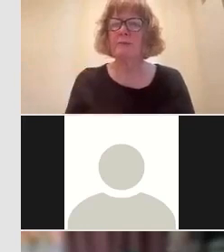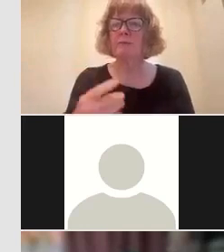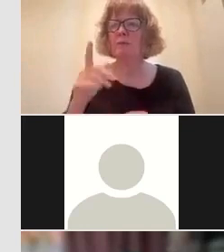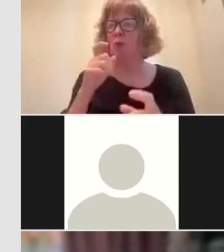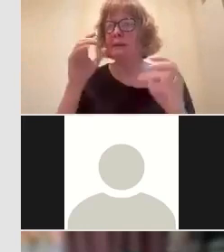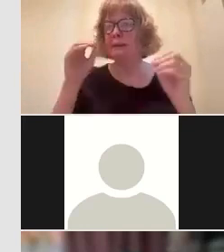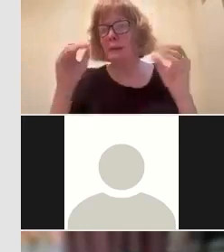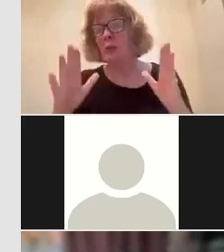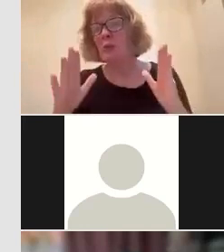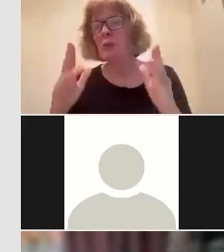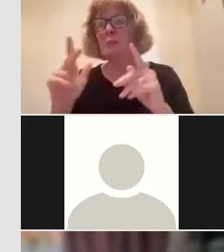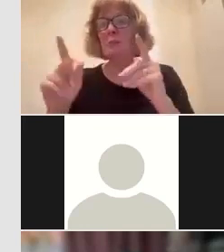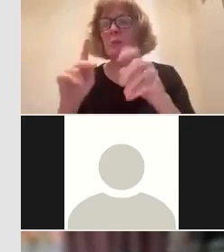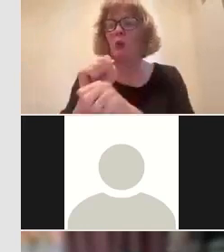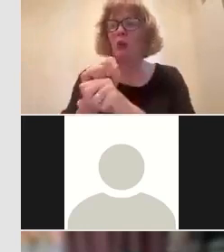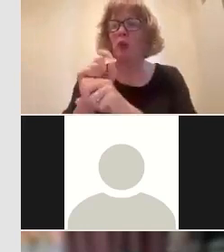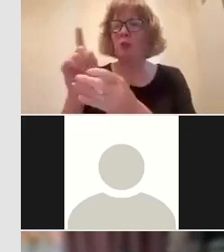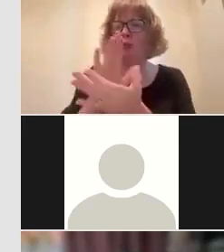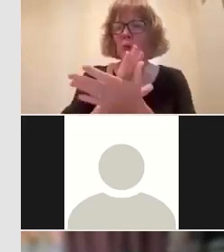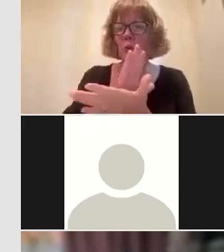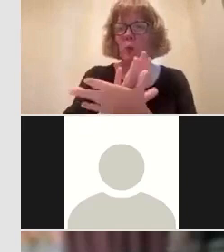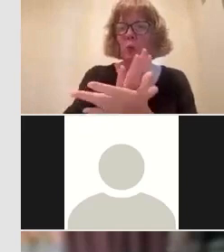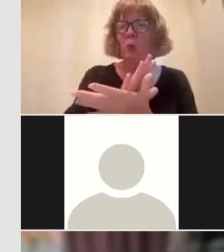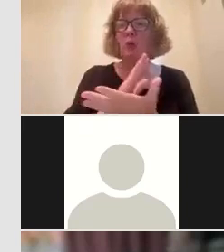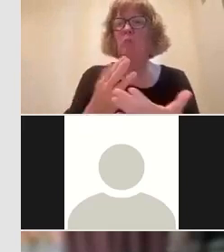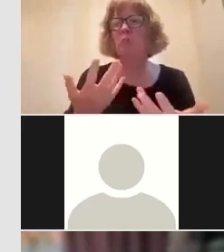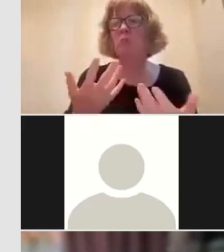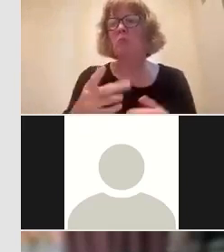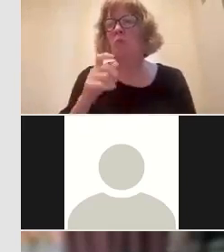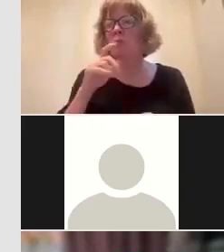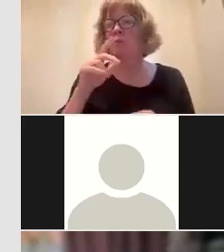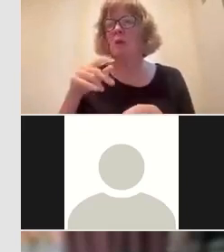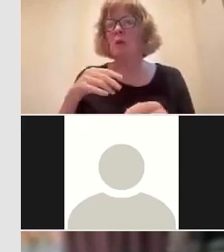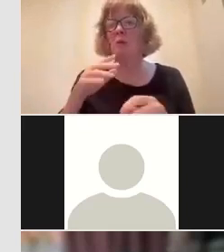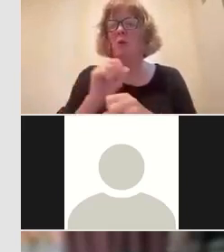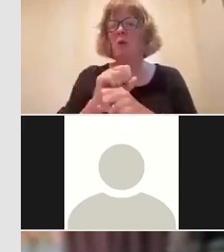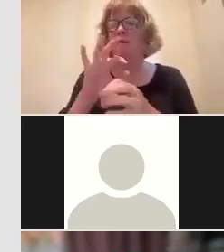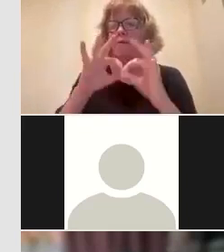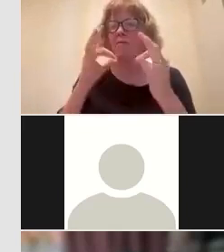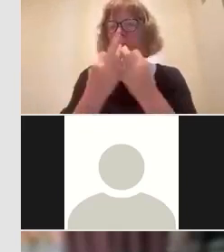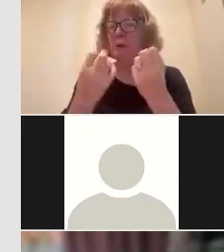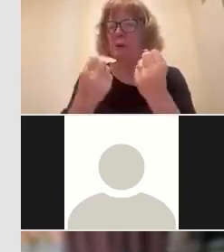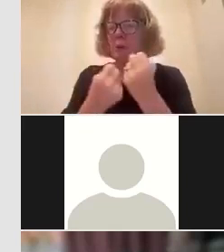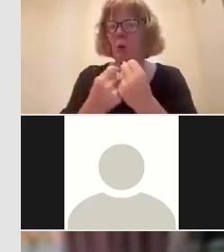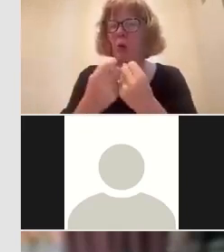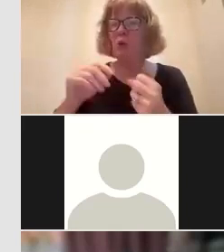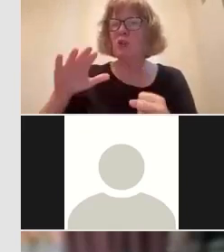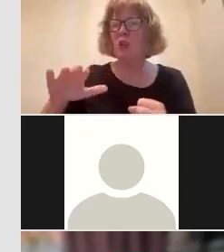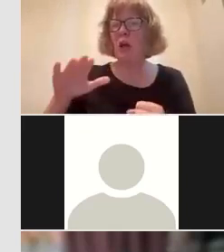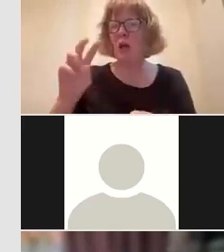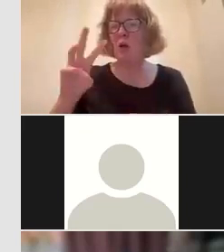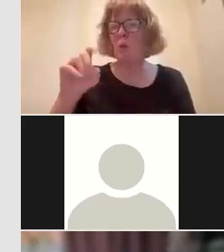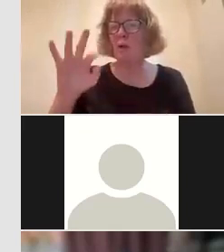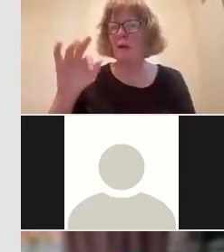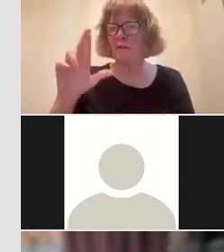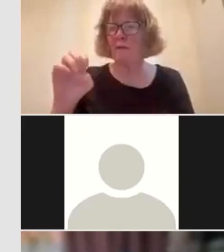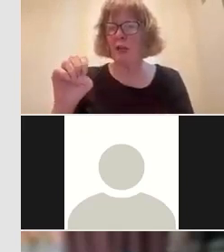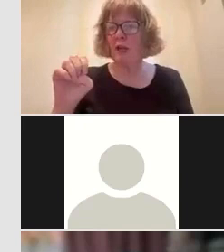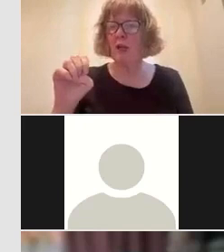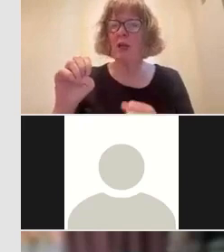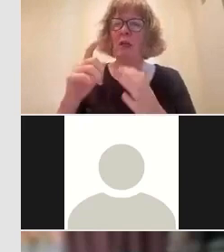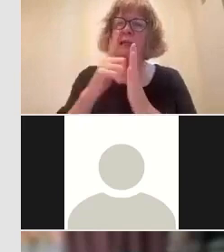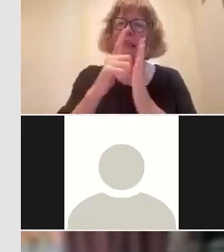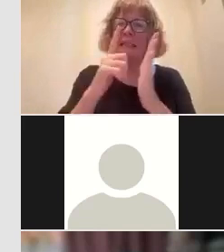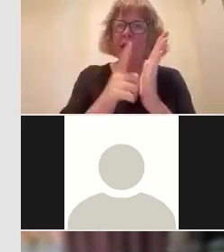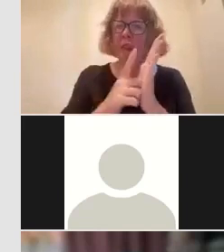educators or school workers, child welfare and family support, legal and the justice